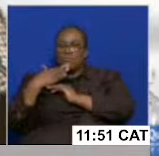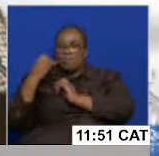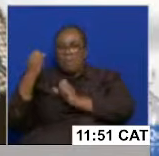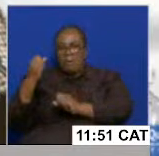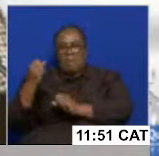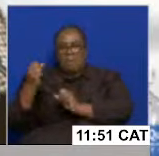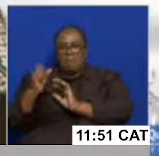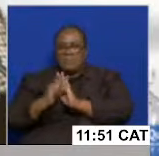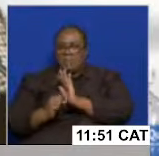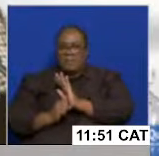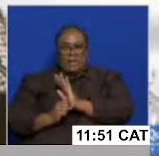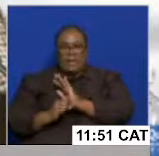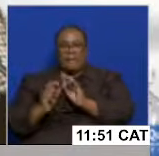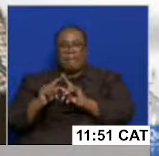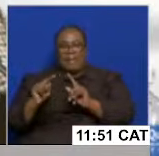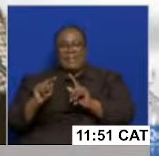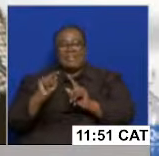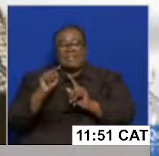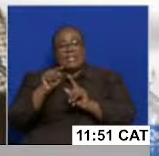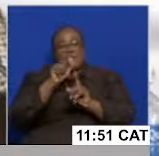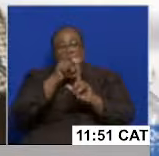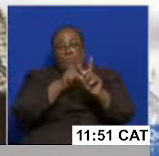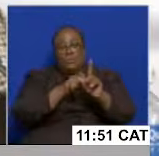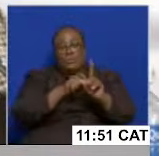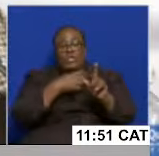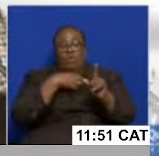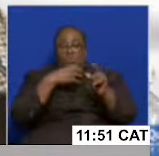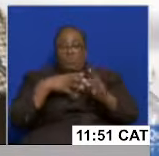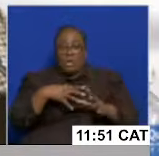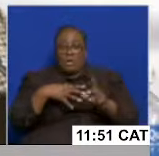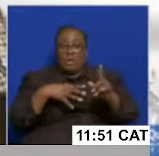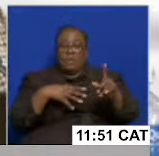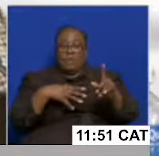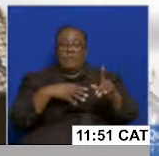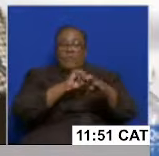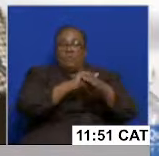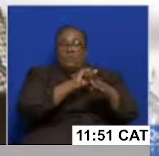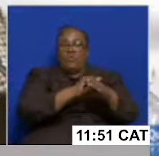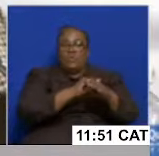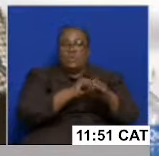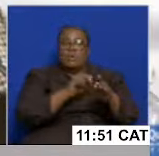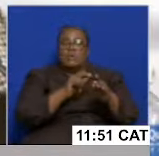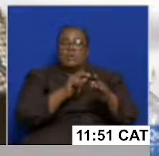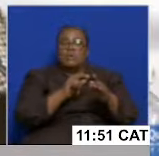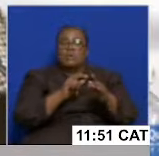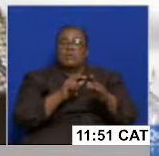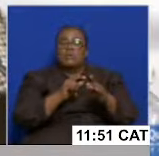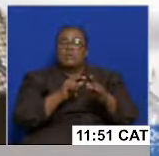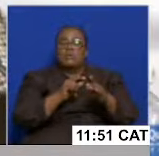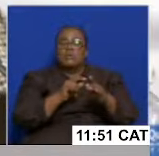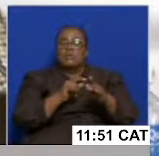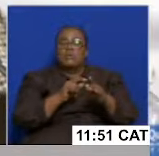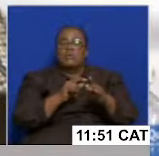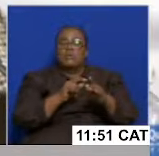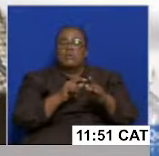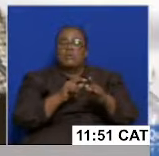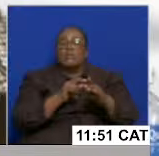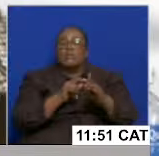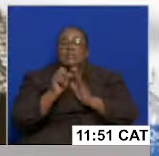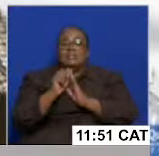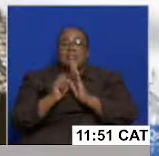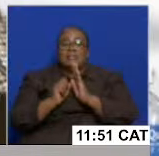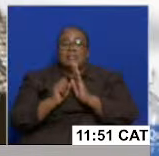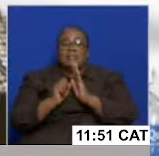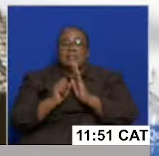complainant in the criminal case concerning the precious stones. Do you see that? Yeah.